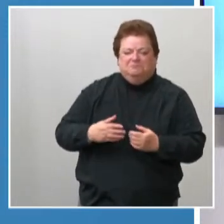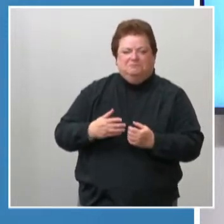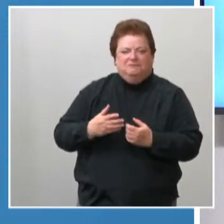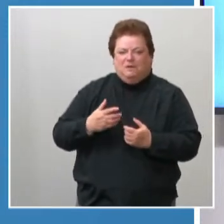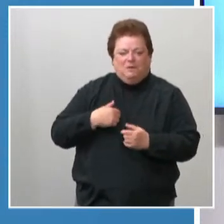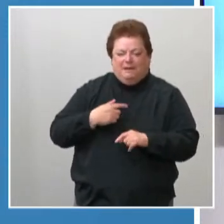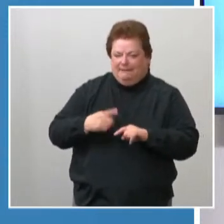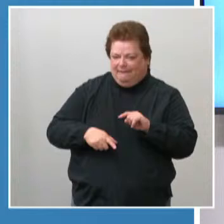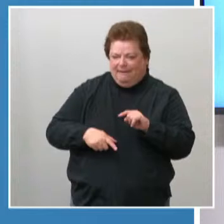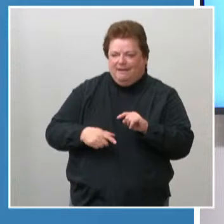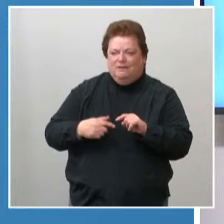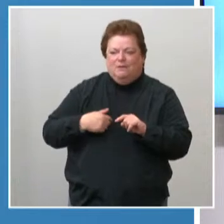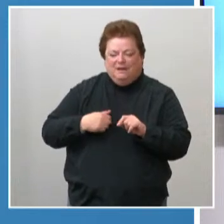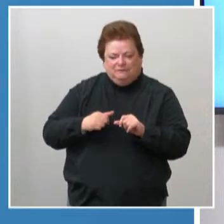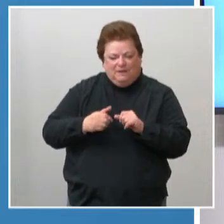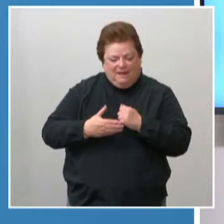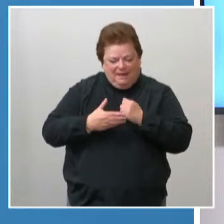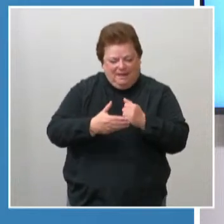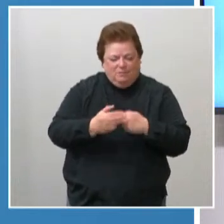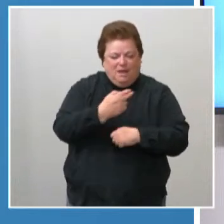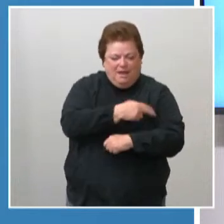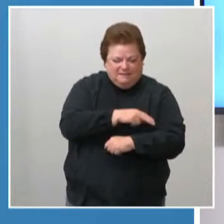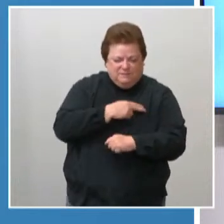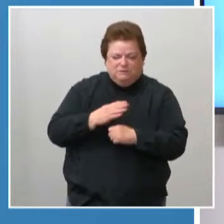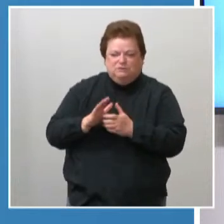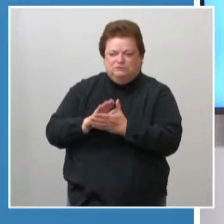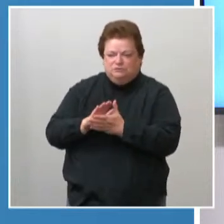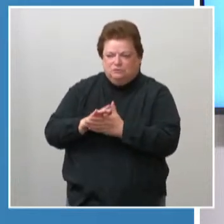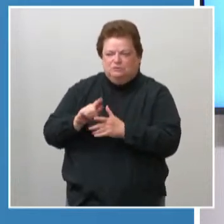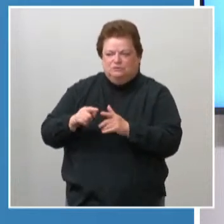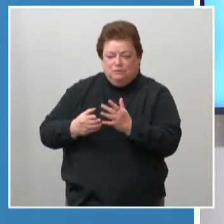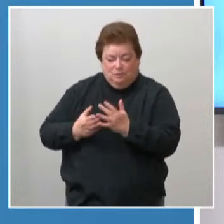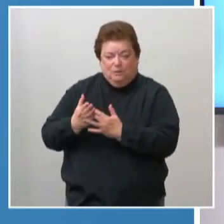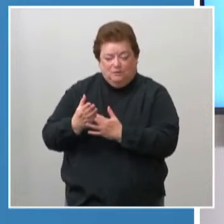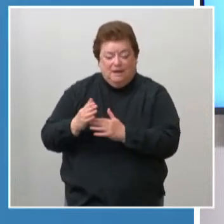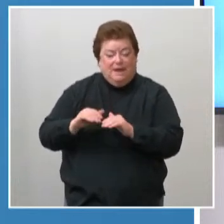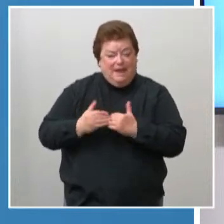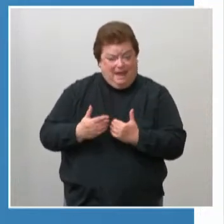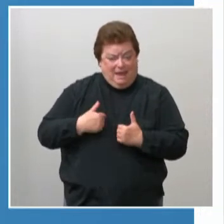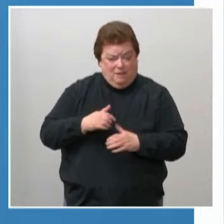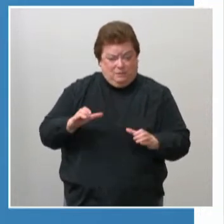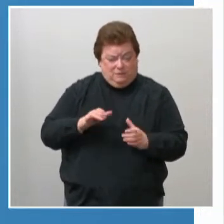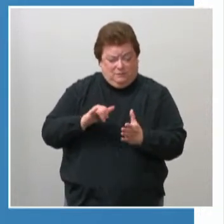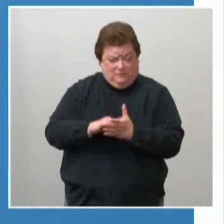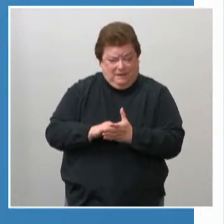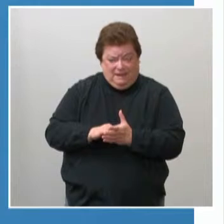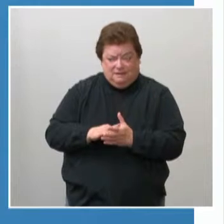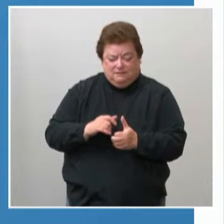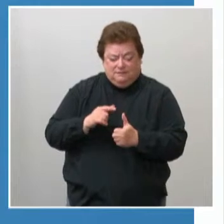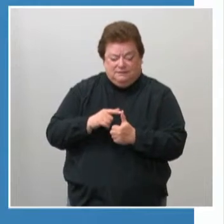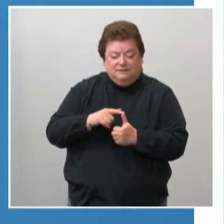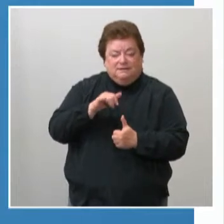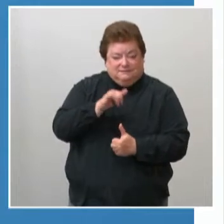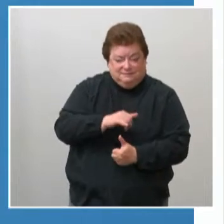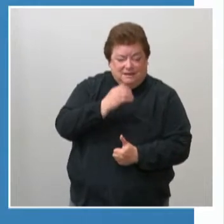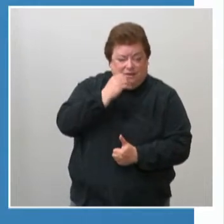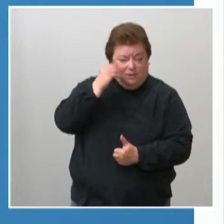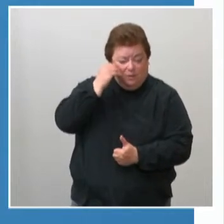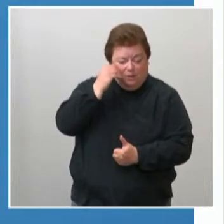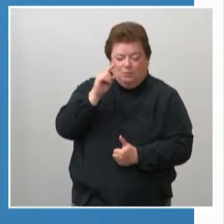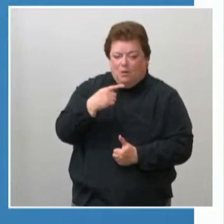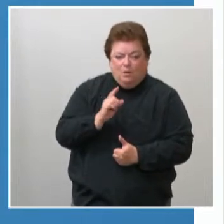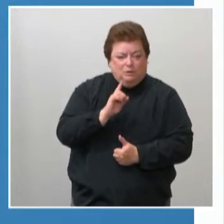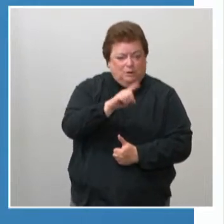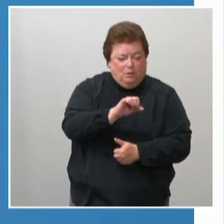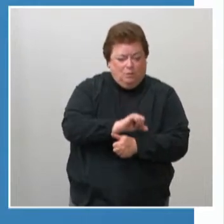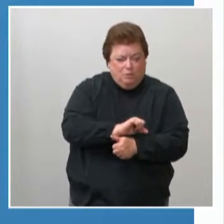our hospitals and schools get through this surge. And here's how we can continue to do that. Stay home except to go to work